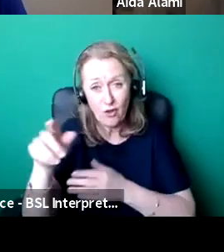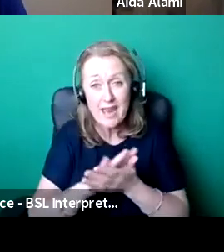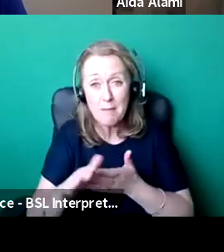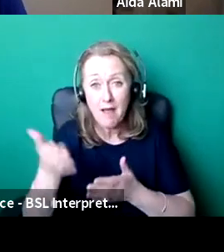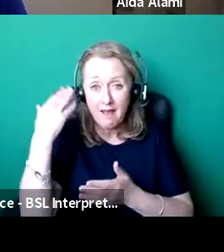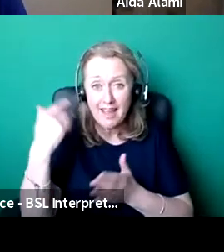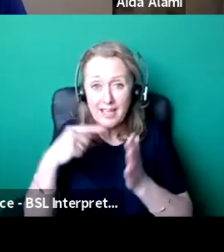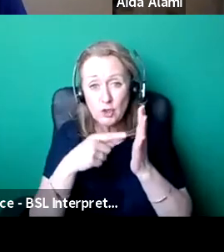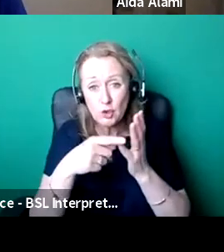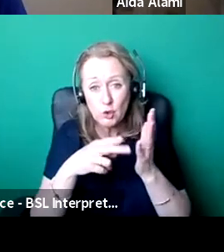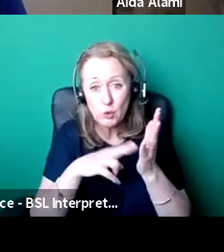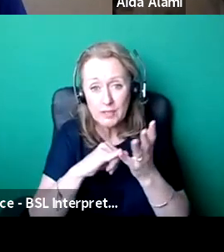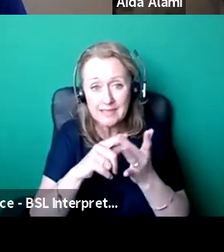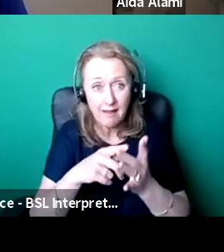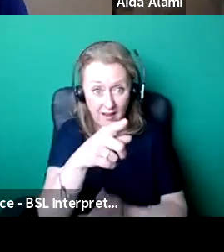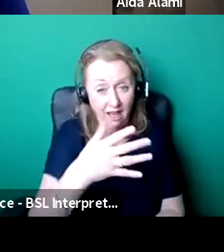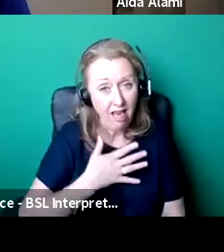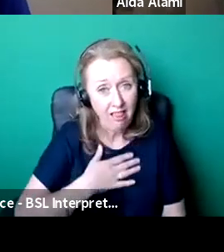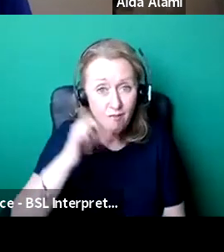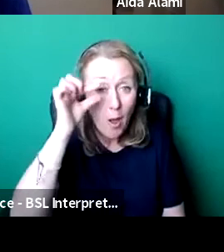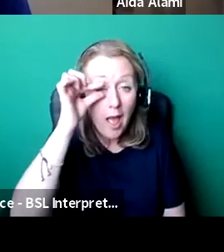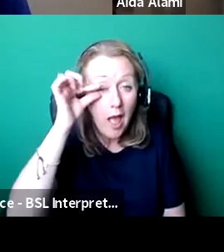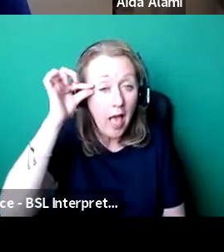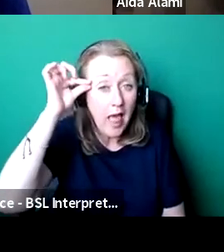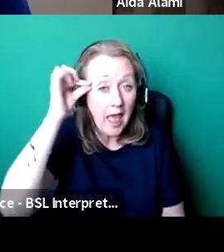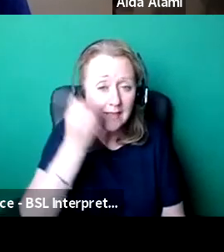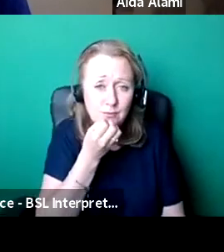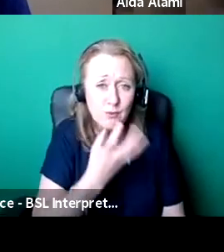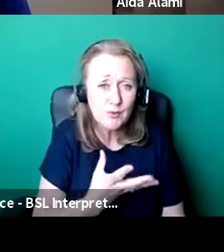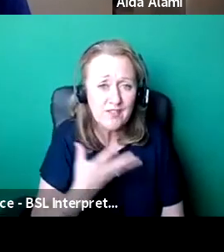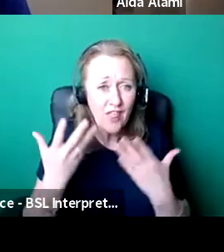So I'm loving your eyeliner today, just mentioning